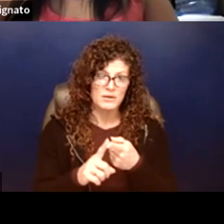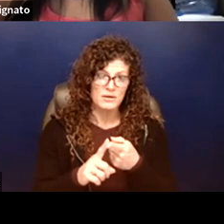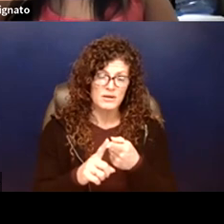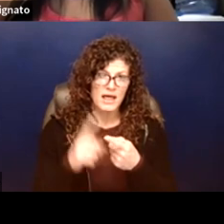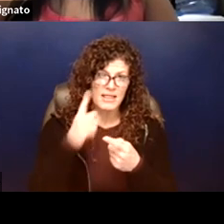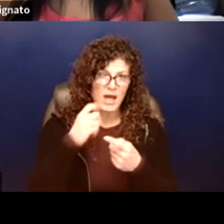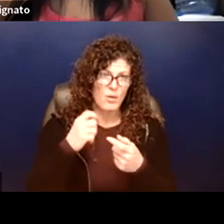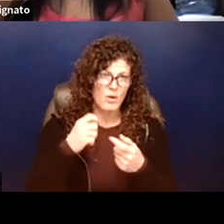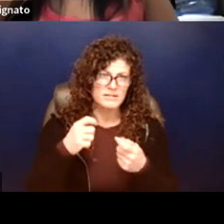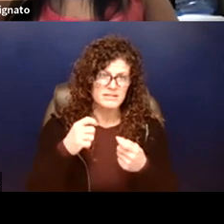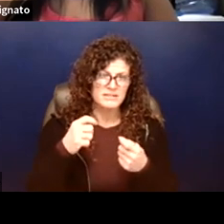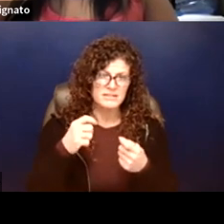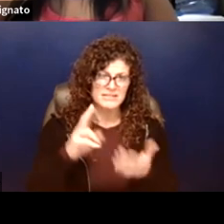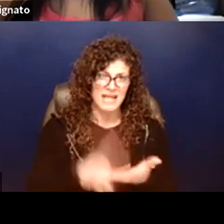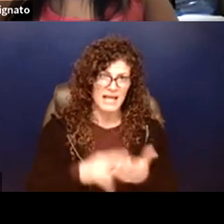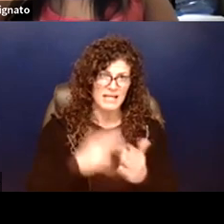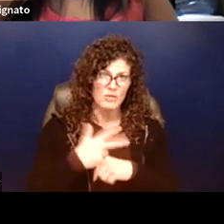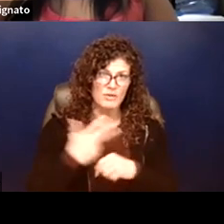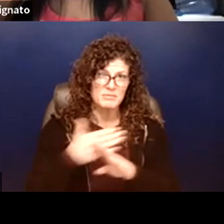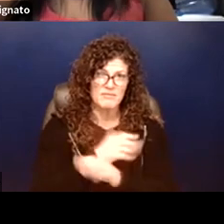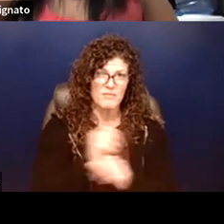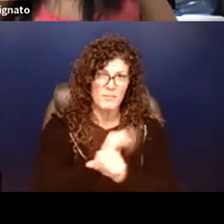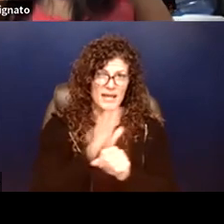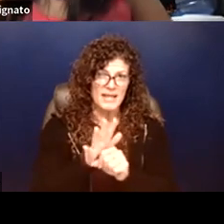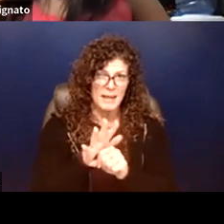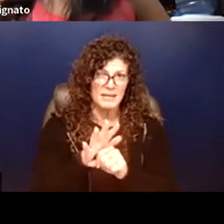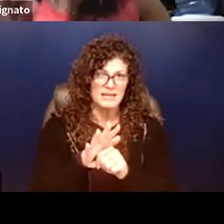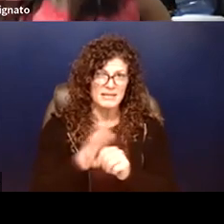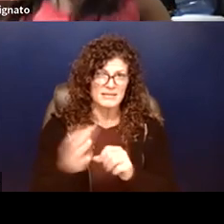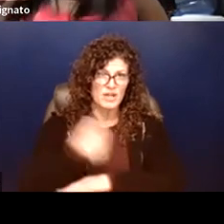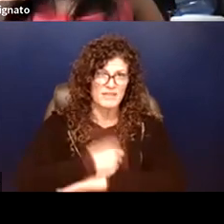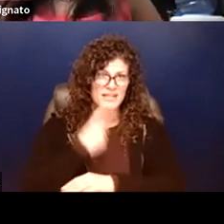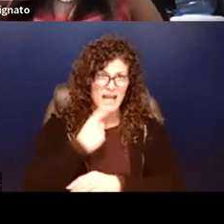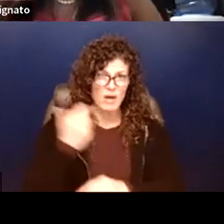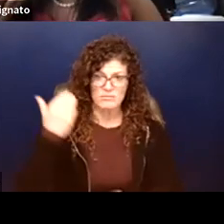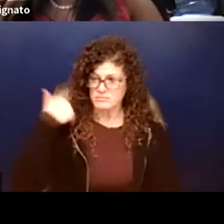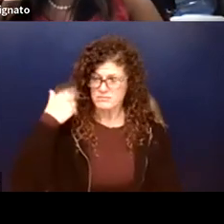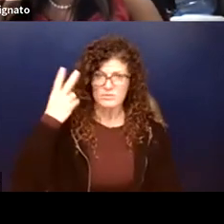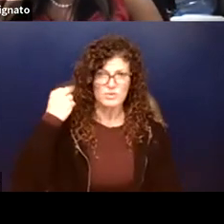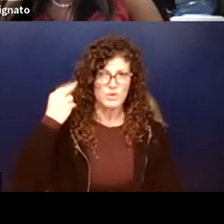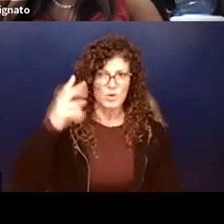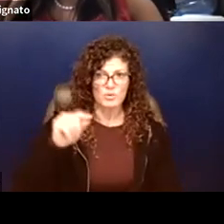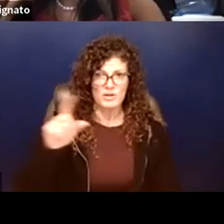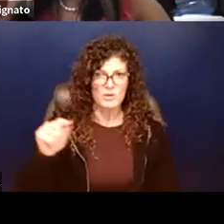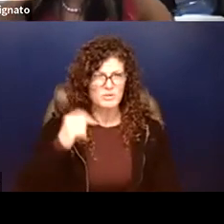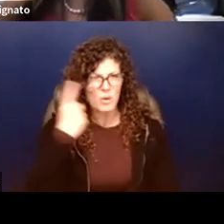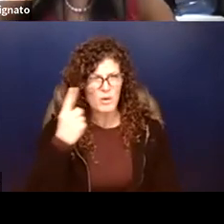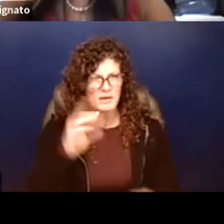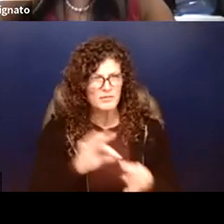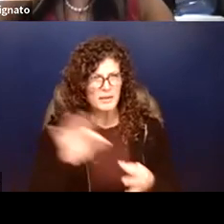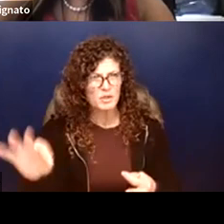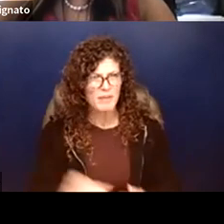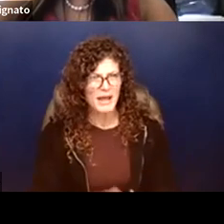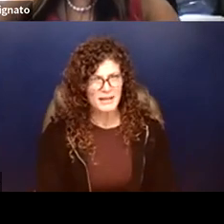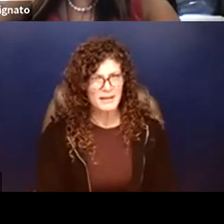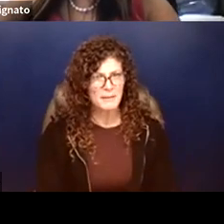actually signed 3 days before the pandemic shut everything down in 2020. So I'm wondering if that can be pushed back.